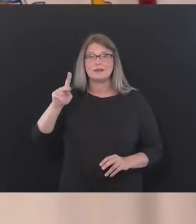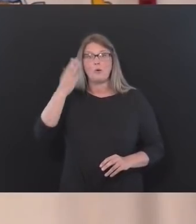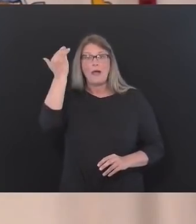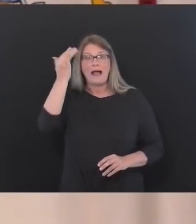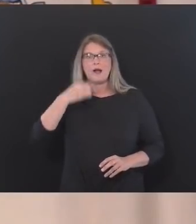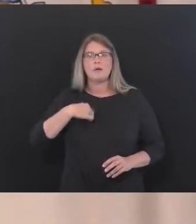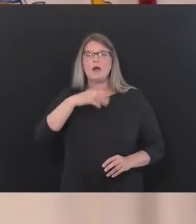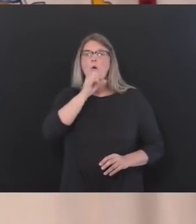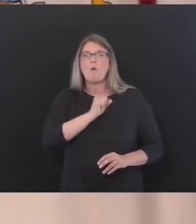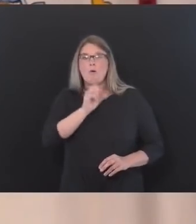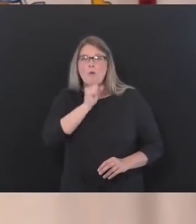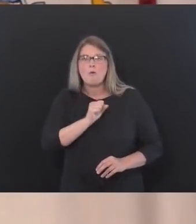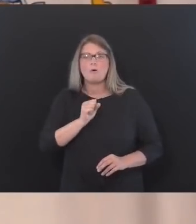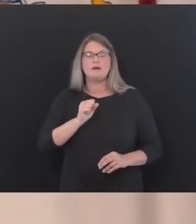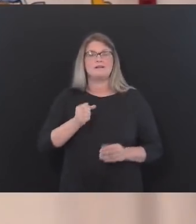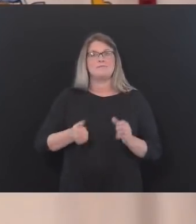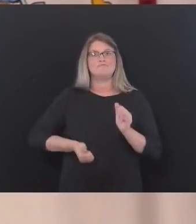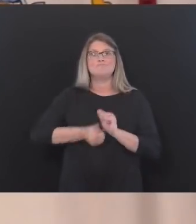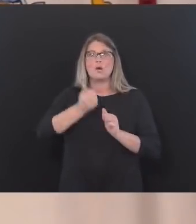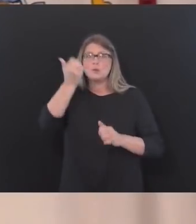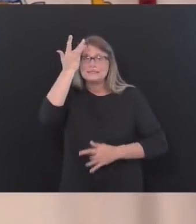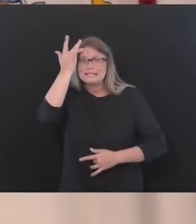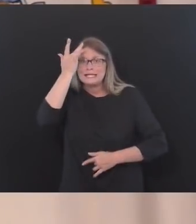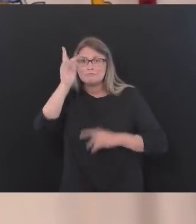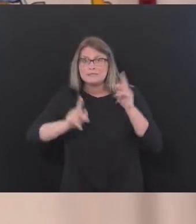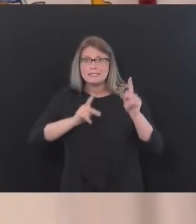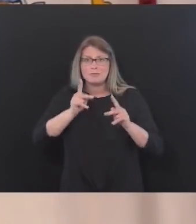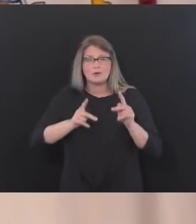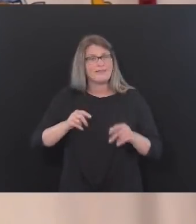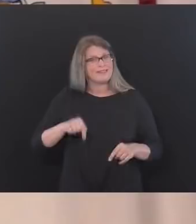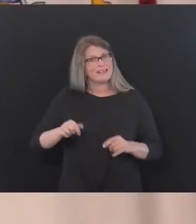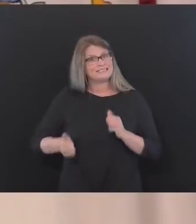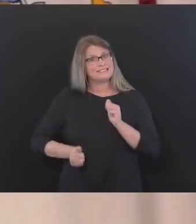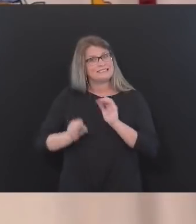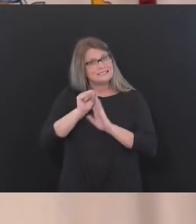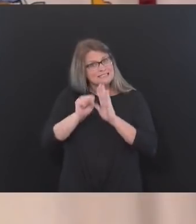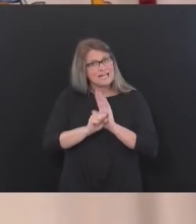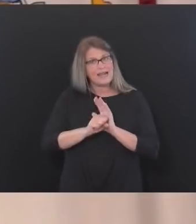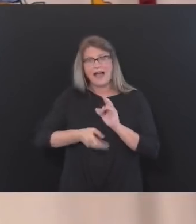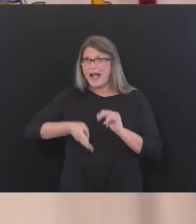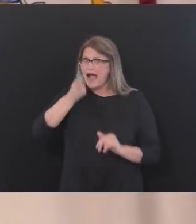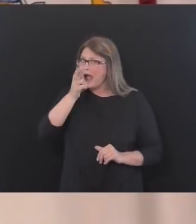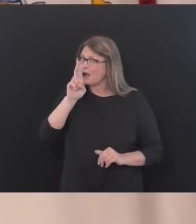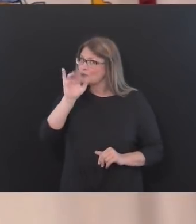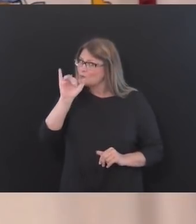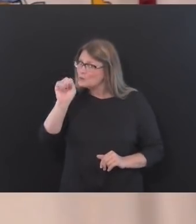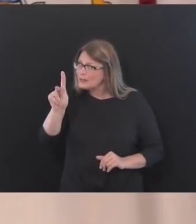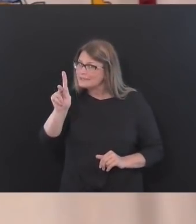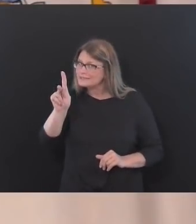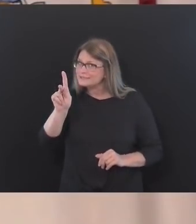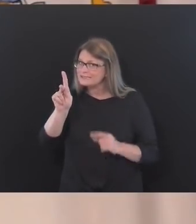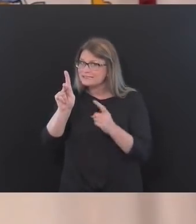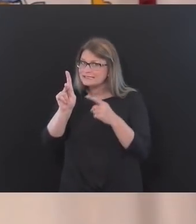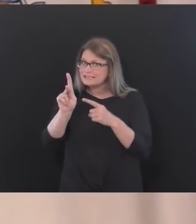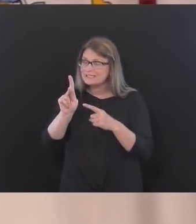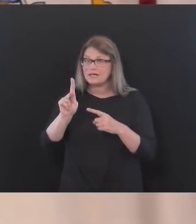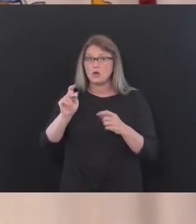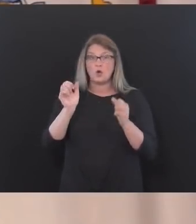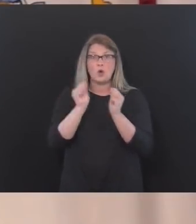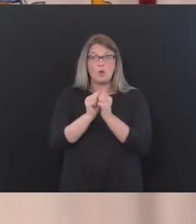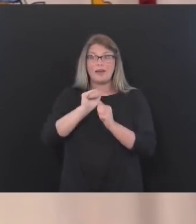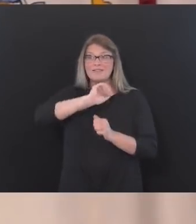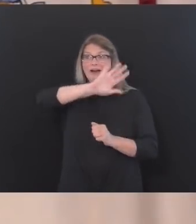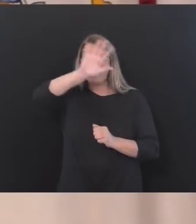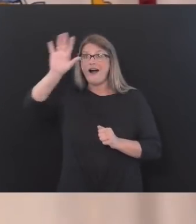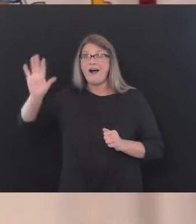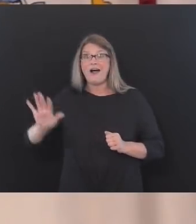state. We're the highest risk state of all, and we're within a rock's throw of all these populations where people